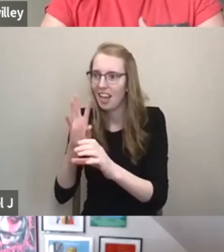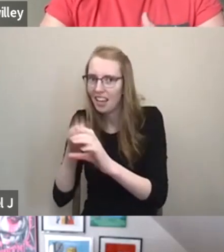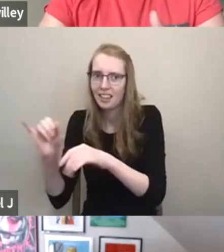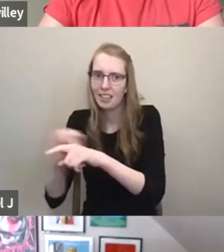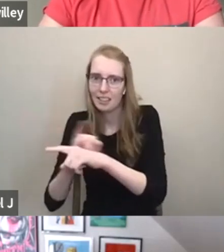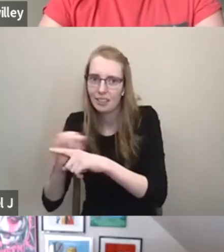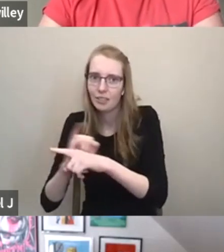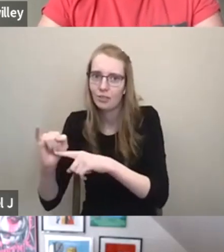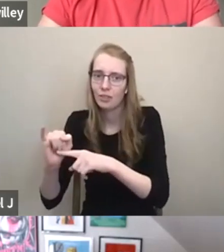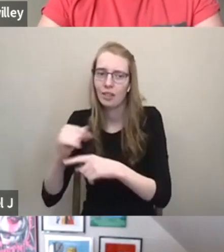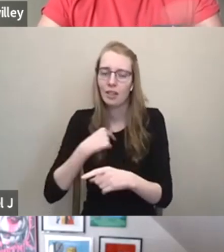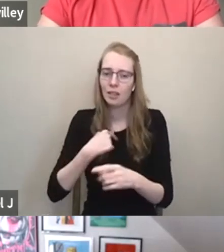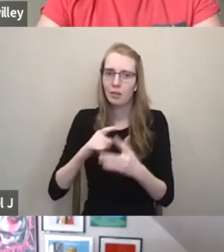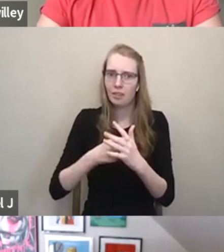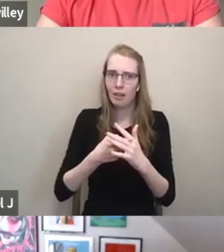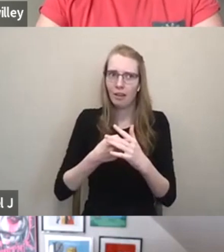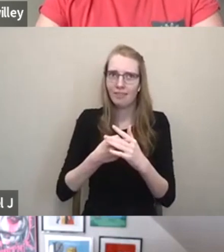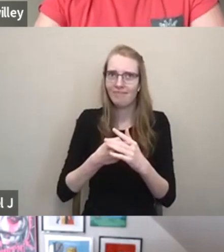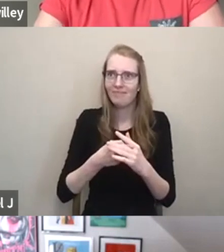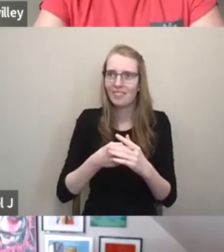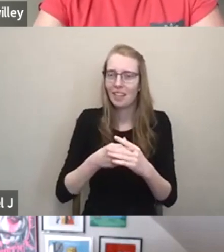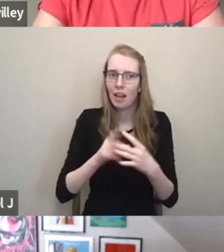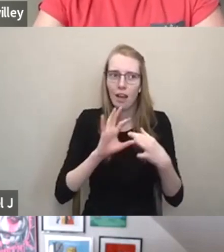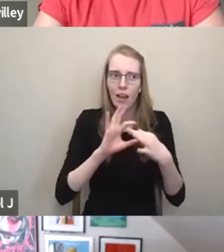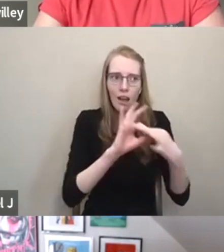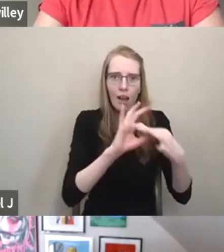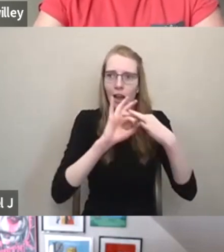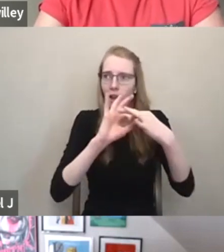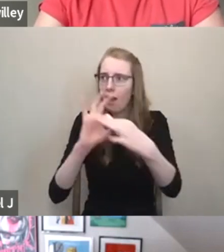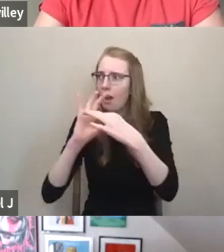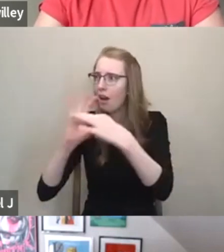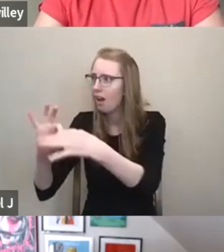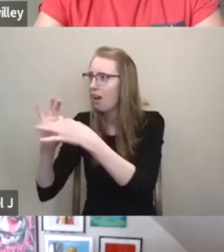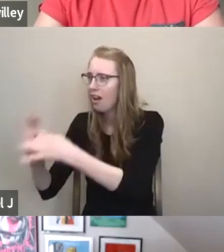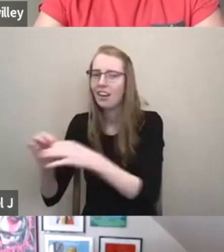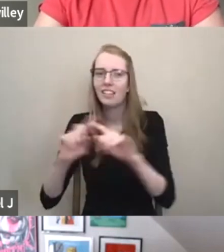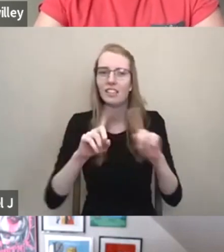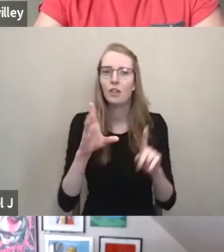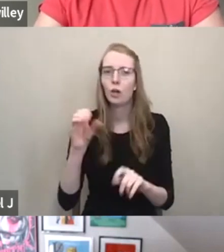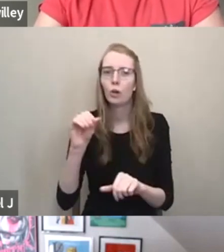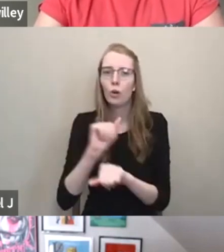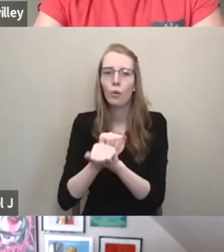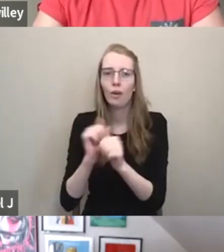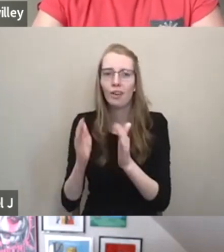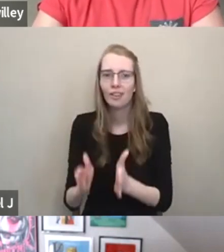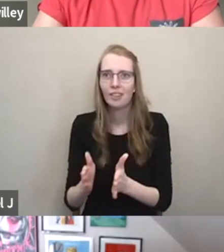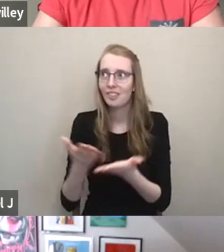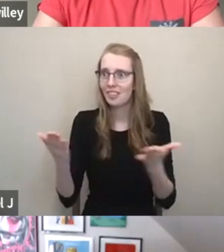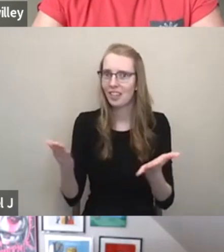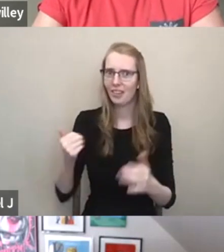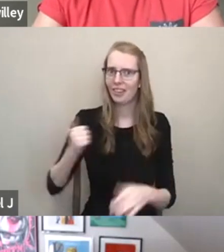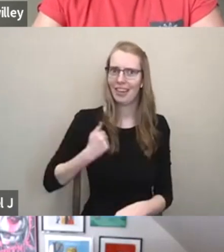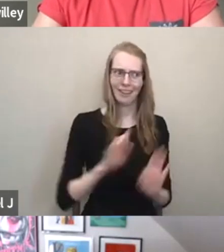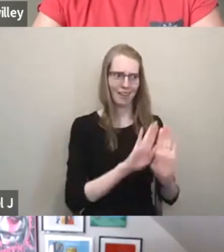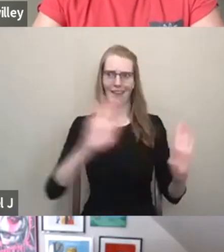I've developed with my colleagues across the country really began when I started working on